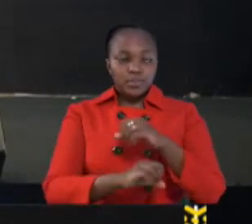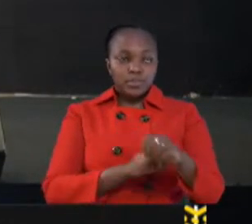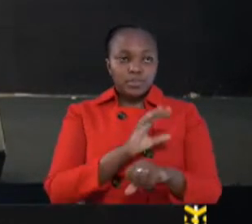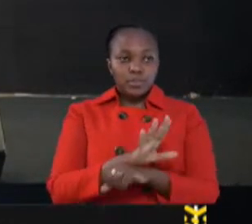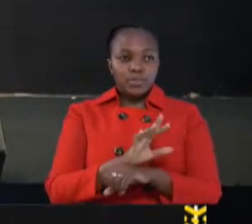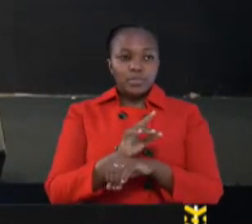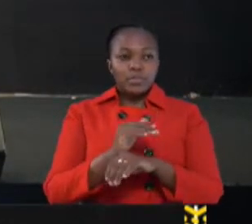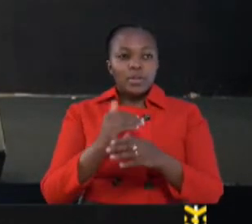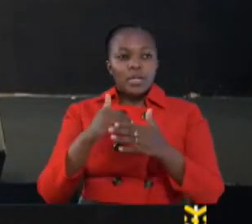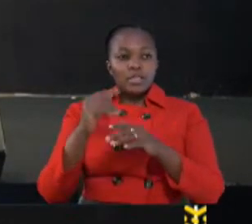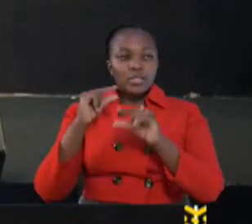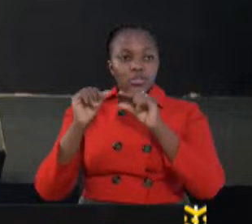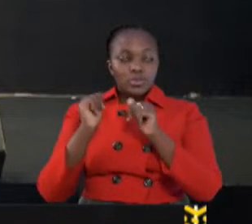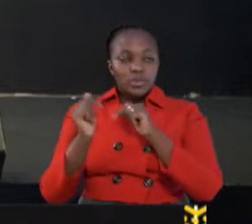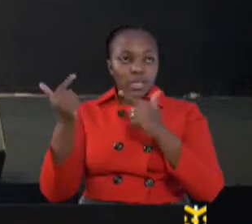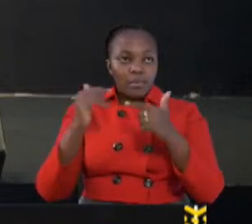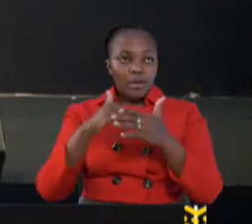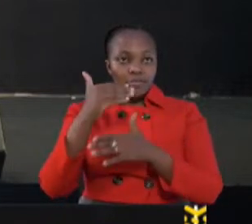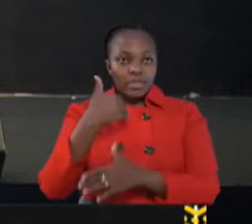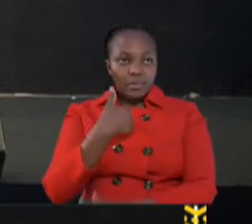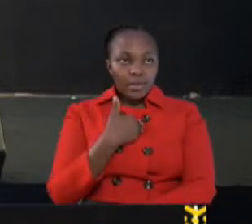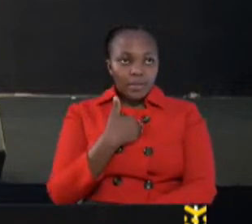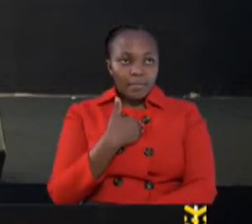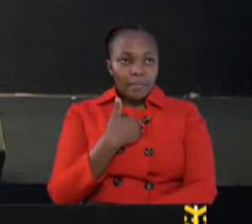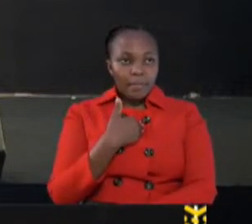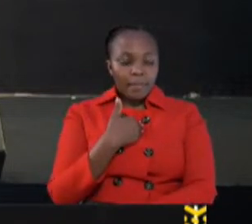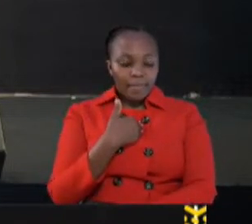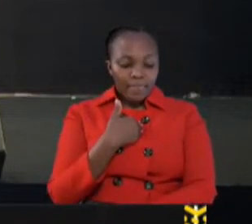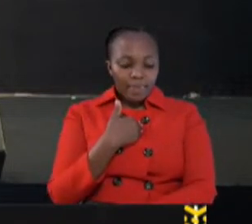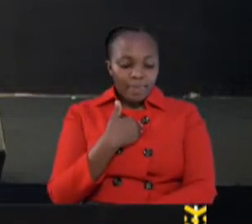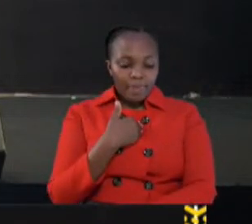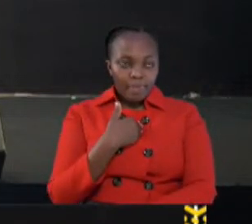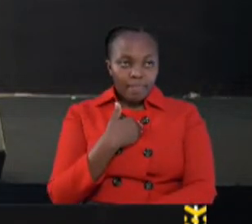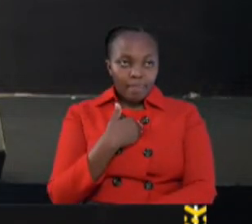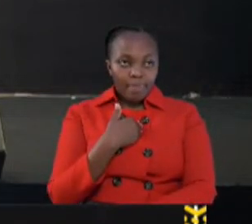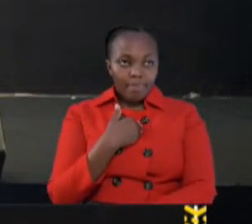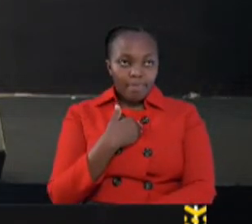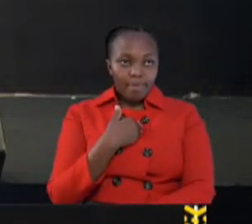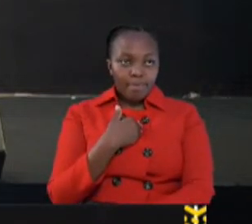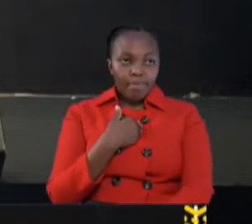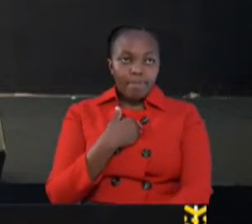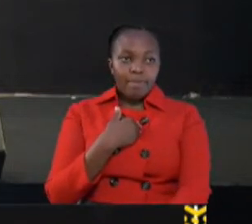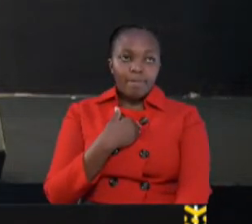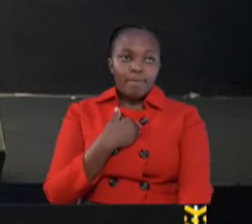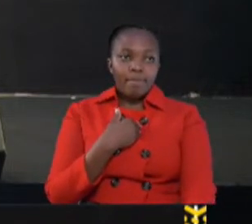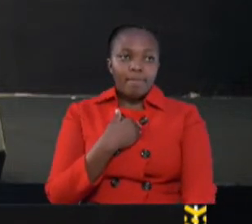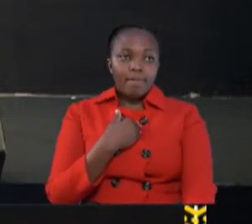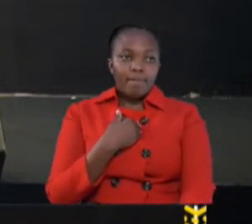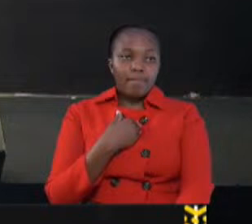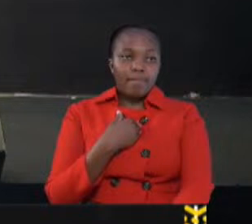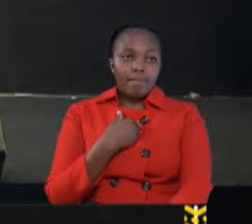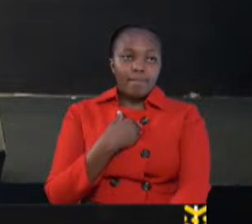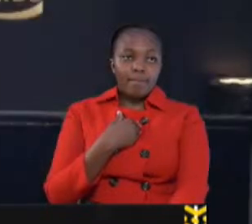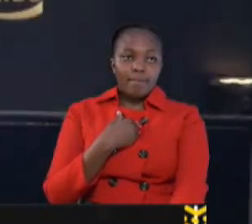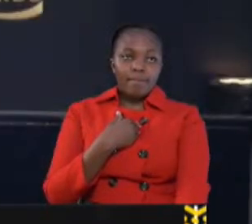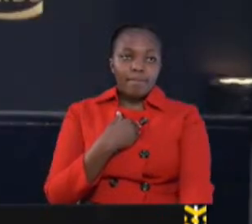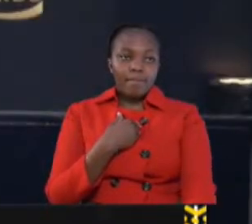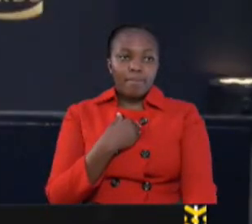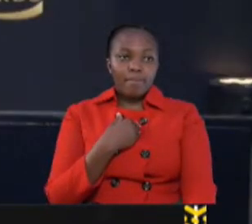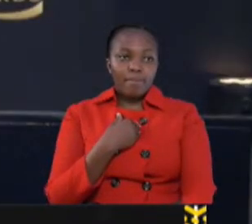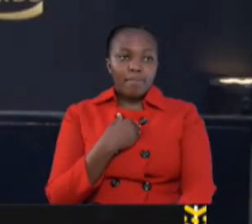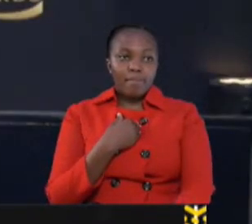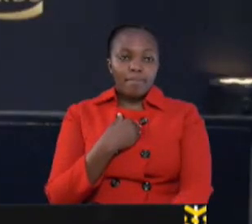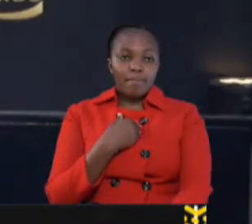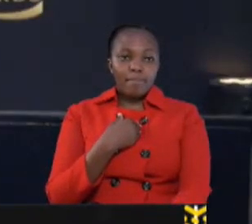generation after me, I think, is Glee. Glee, yeah. So a lot of us still remember the soundtracks from that